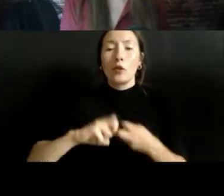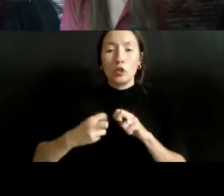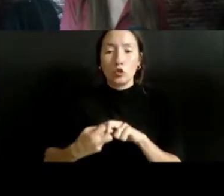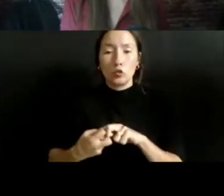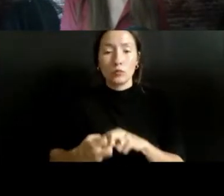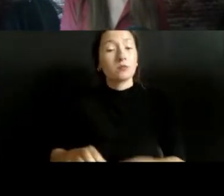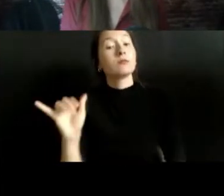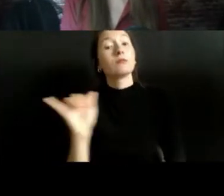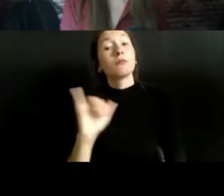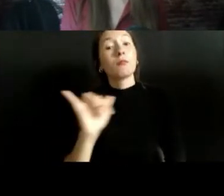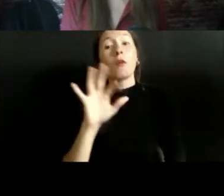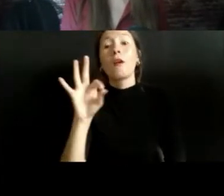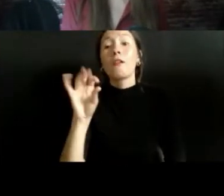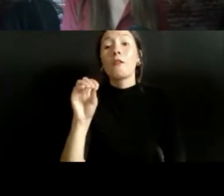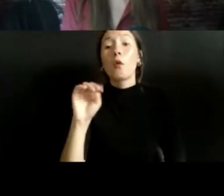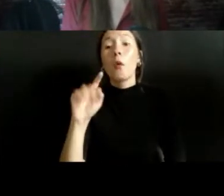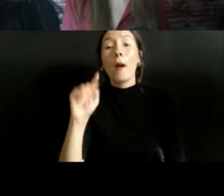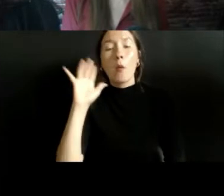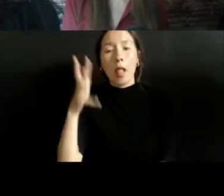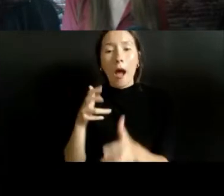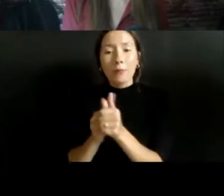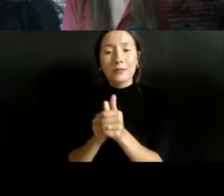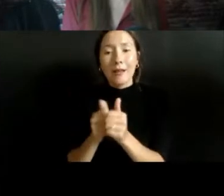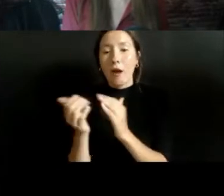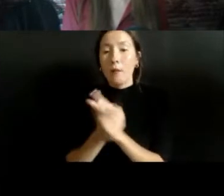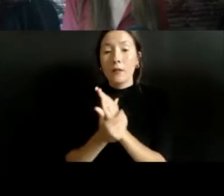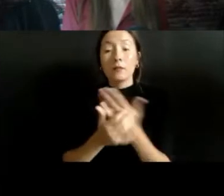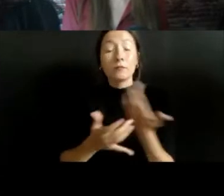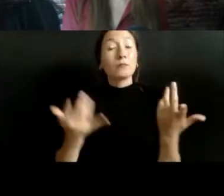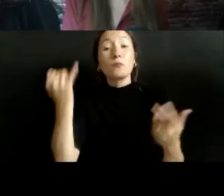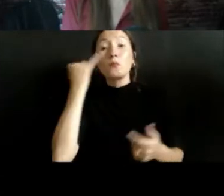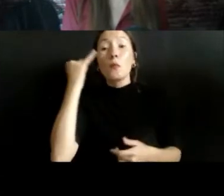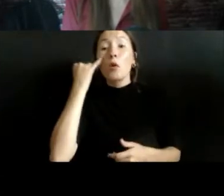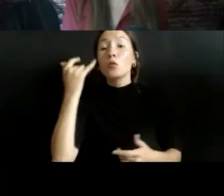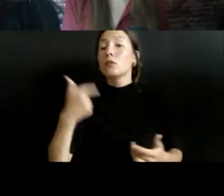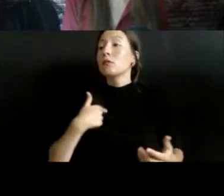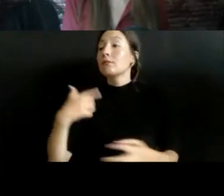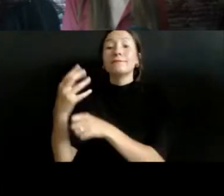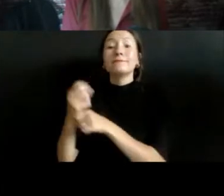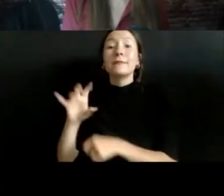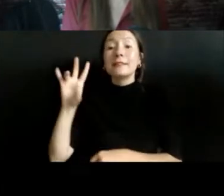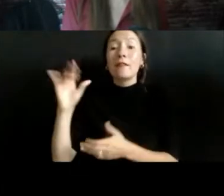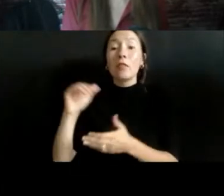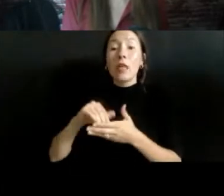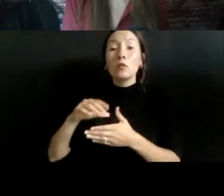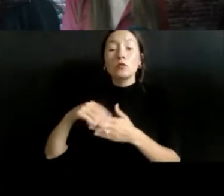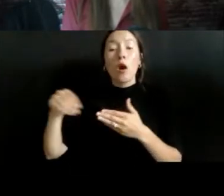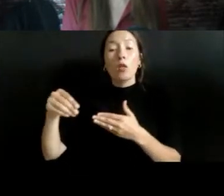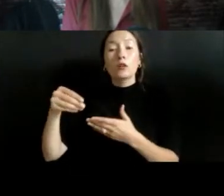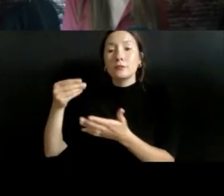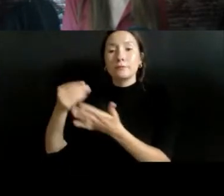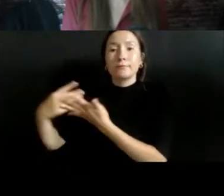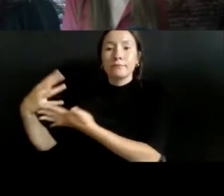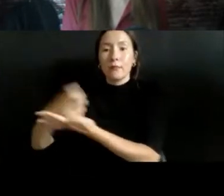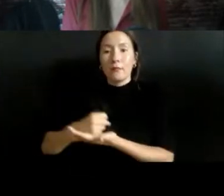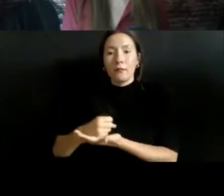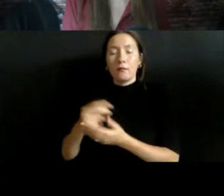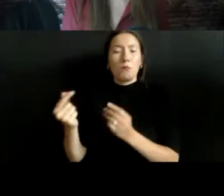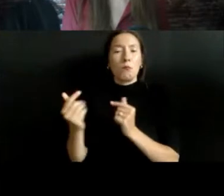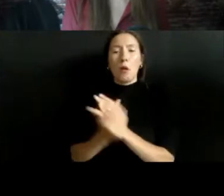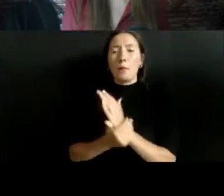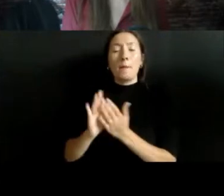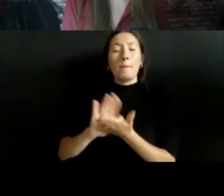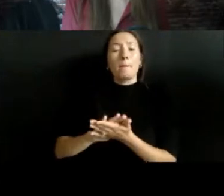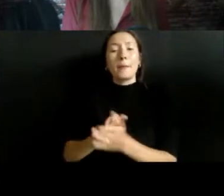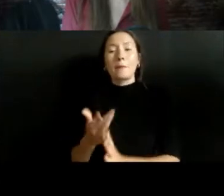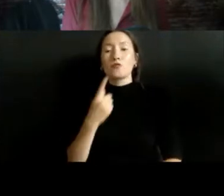automatically. If I have an item with $7,000 in inventory, it's shaded in red. But if the inventory goes down to